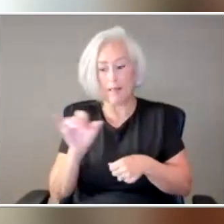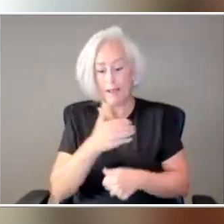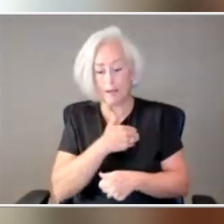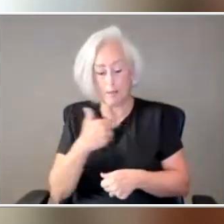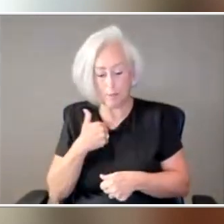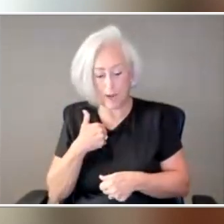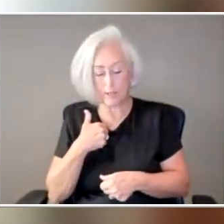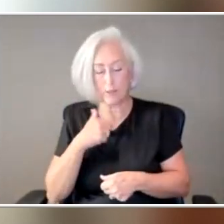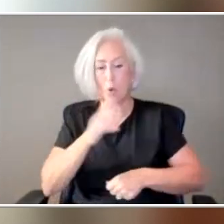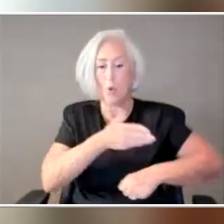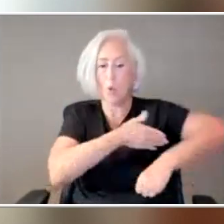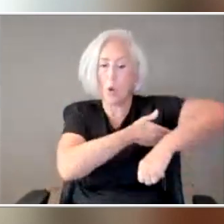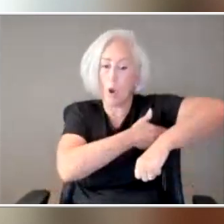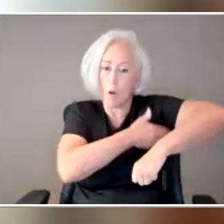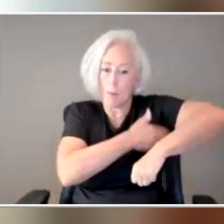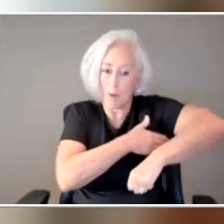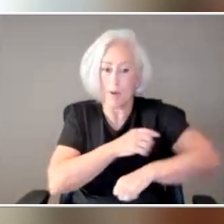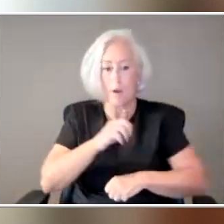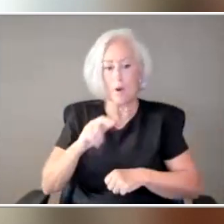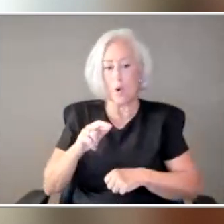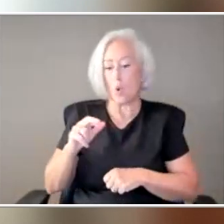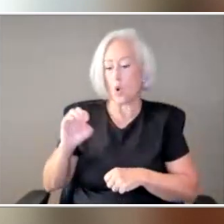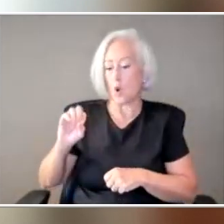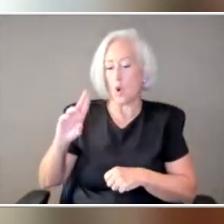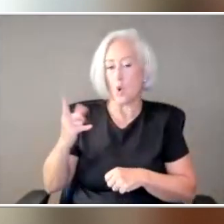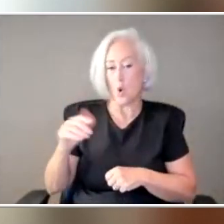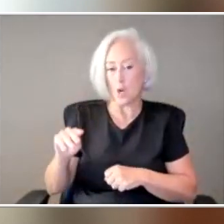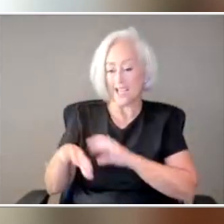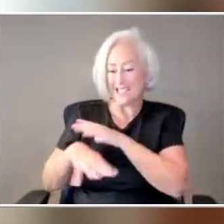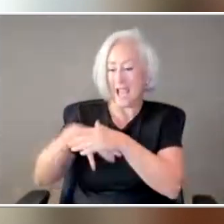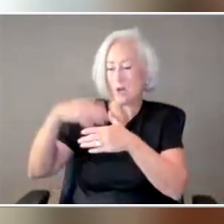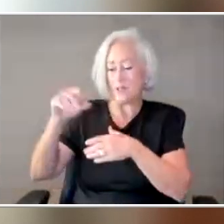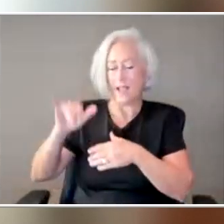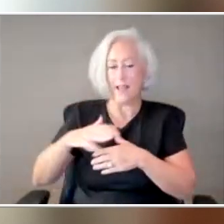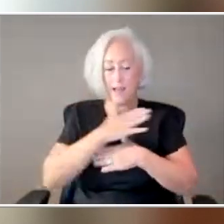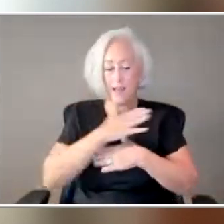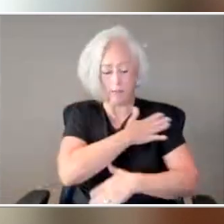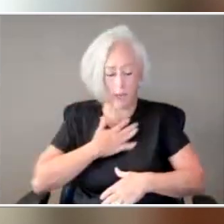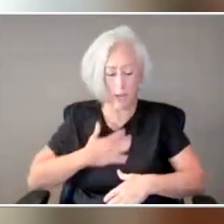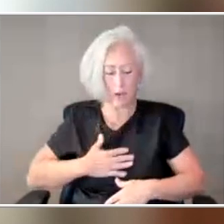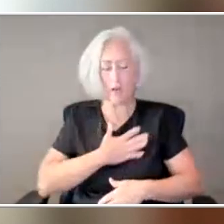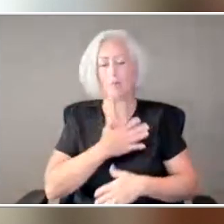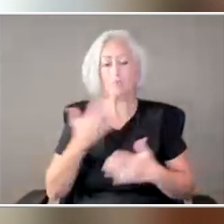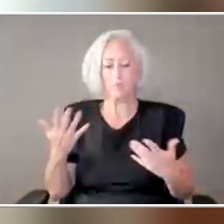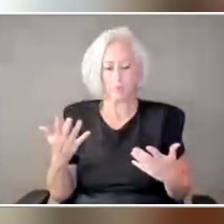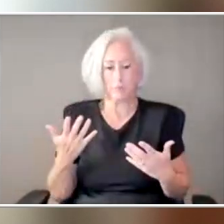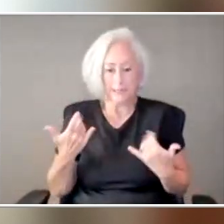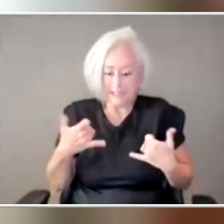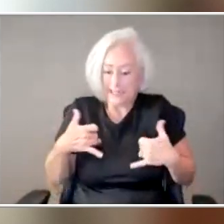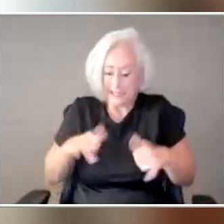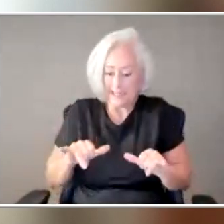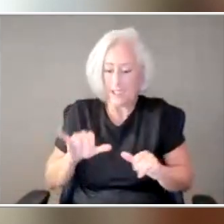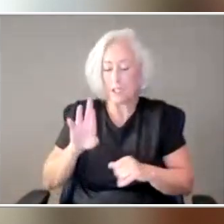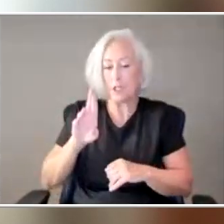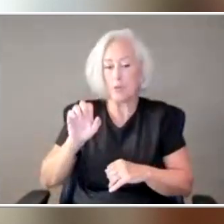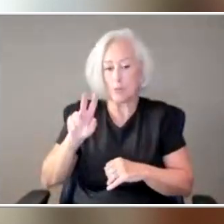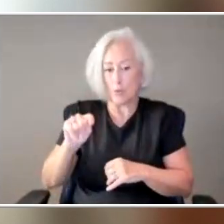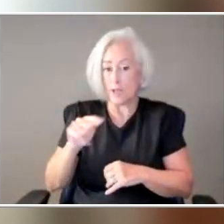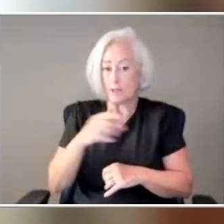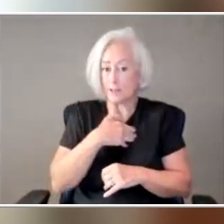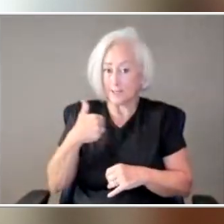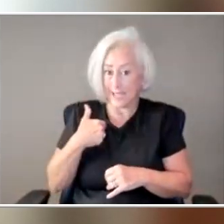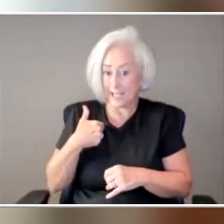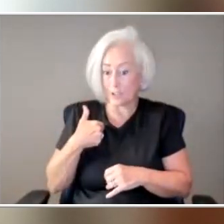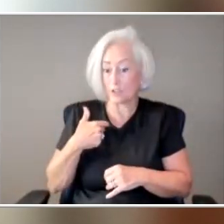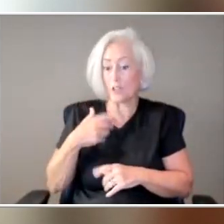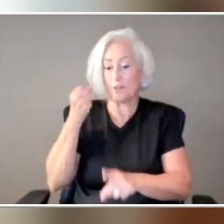back in organs outside of the breast and the armpit area. It's still breast cancer. If it comes back and we see spots